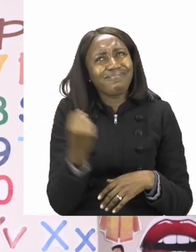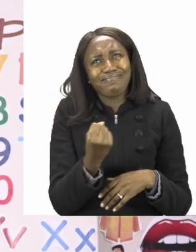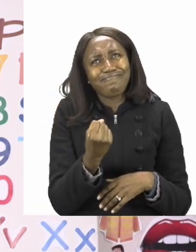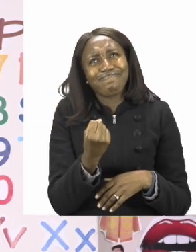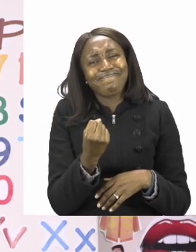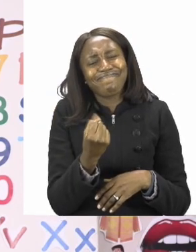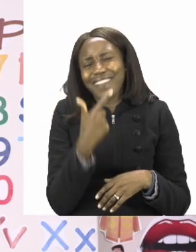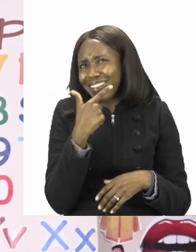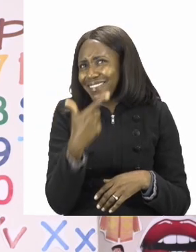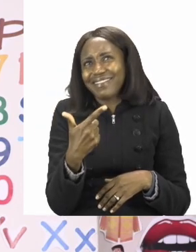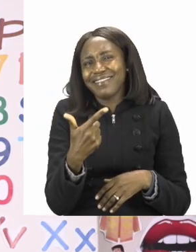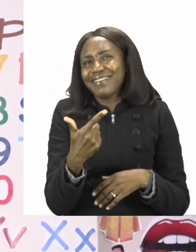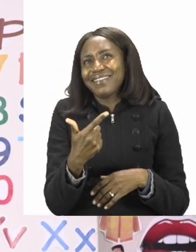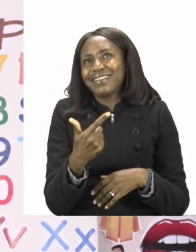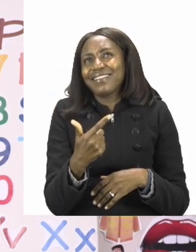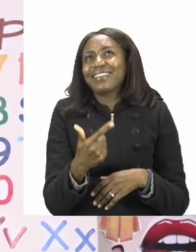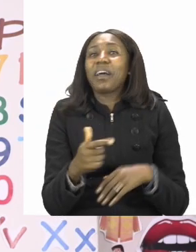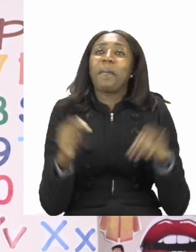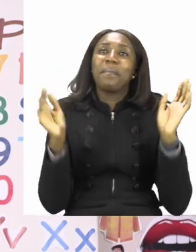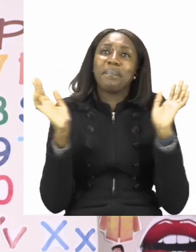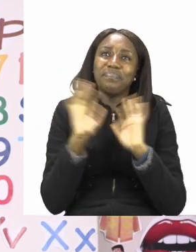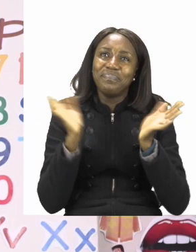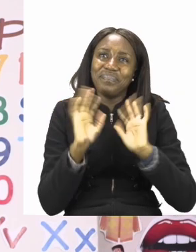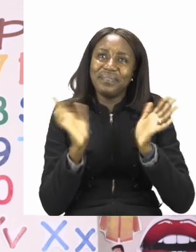us today and